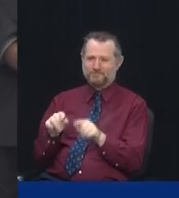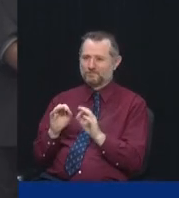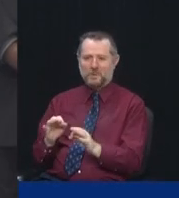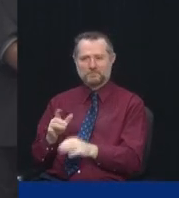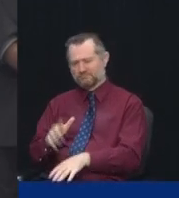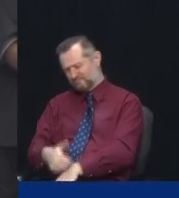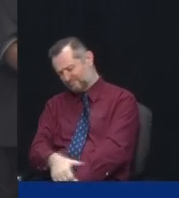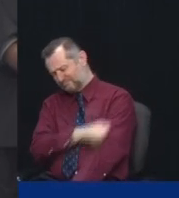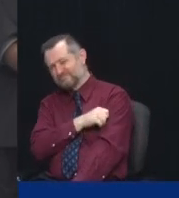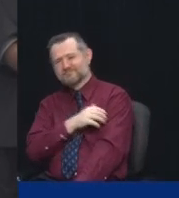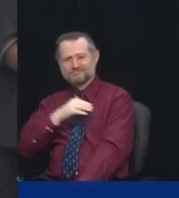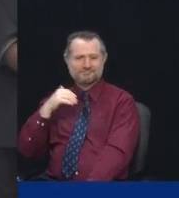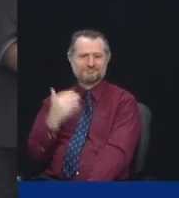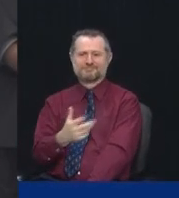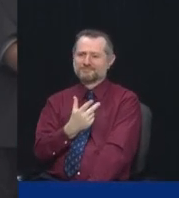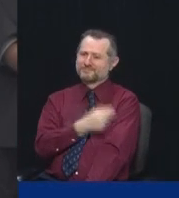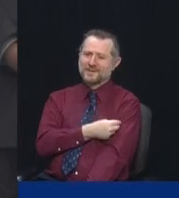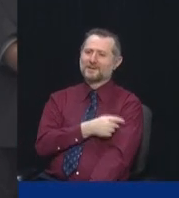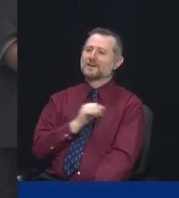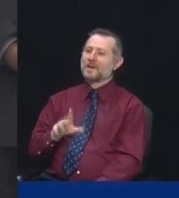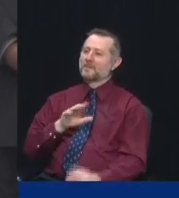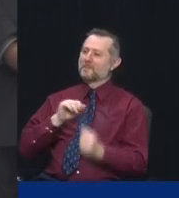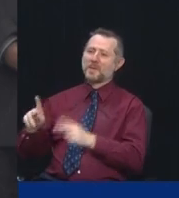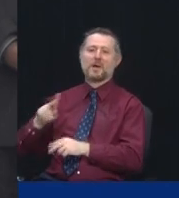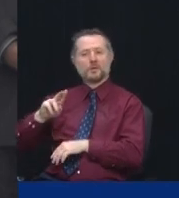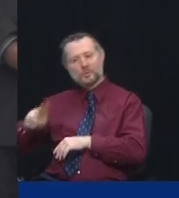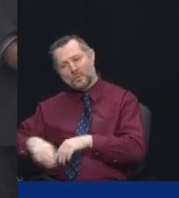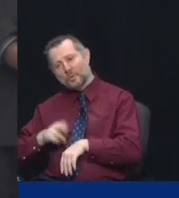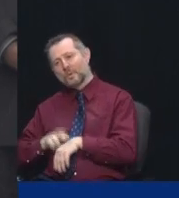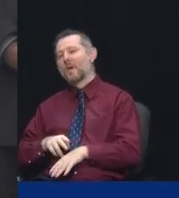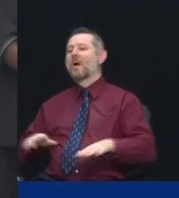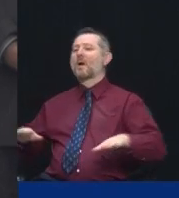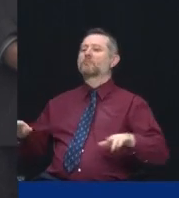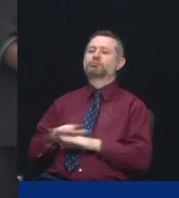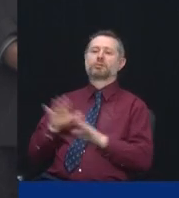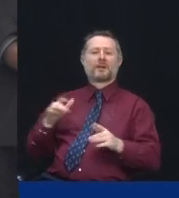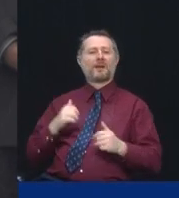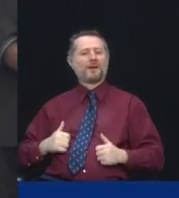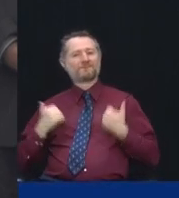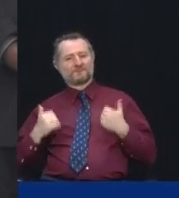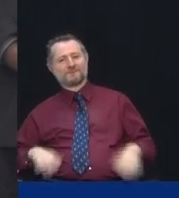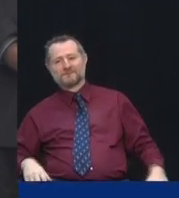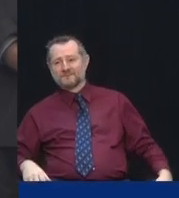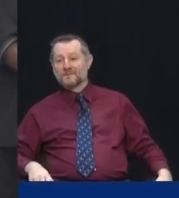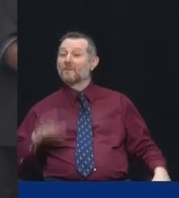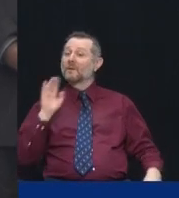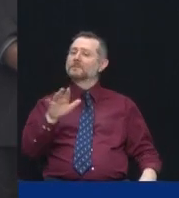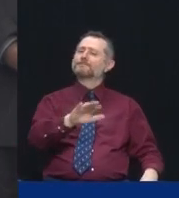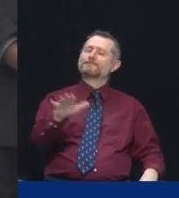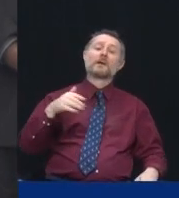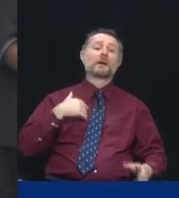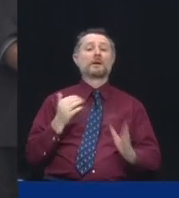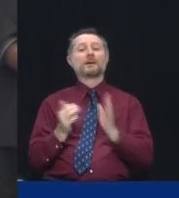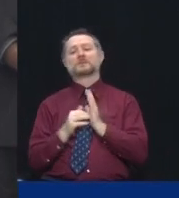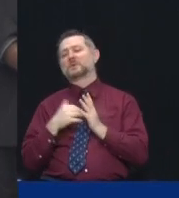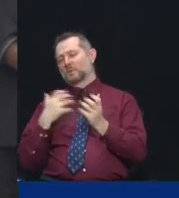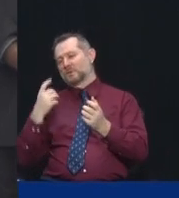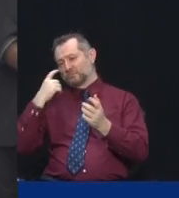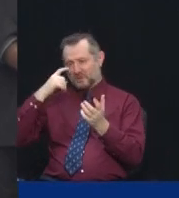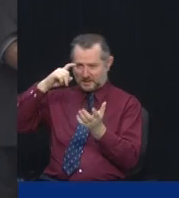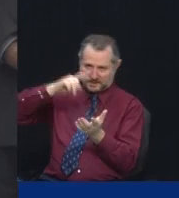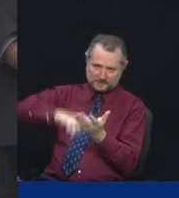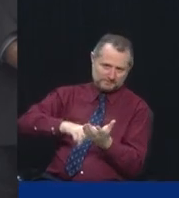can safely return to their normal lives. I want to just again recognize the